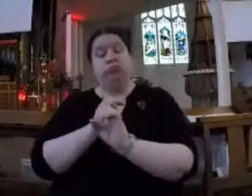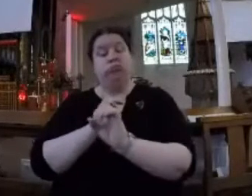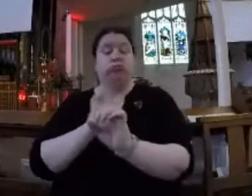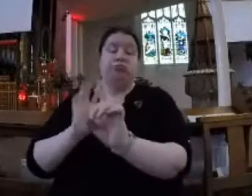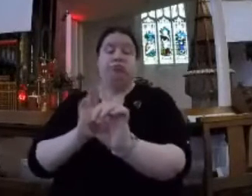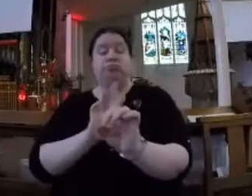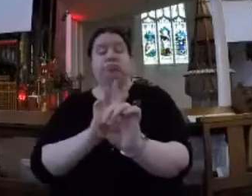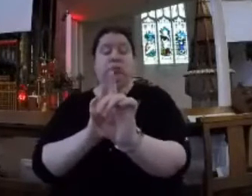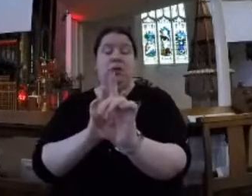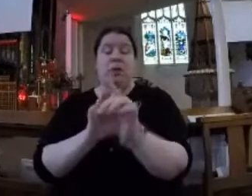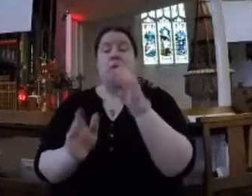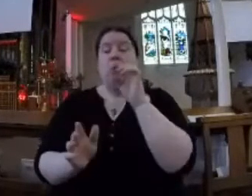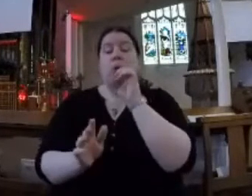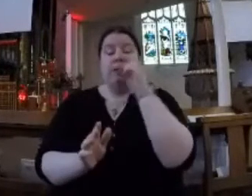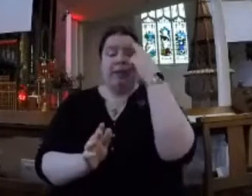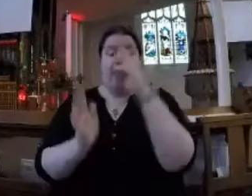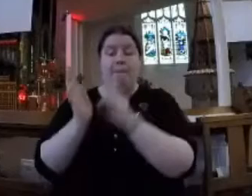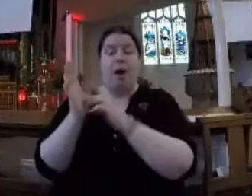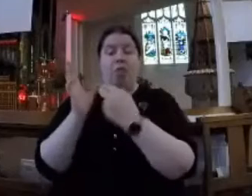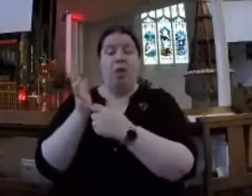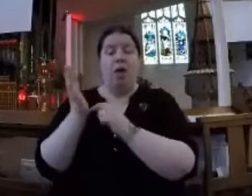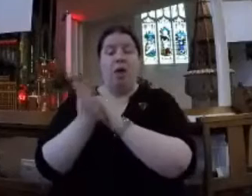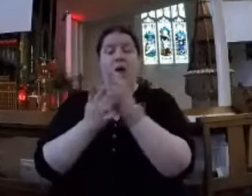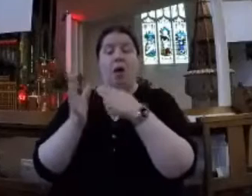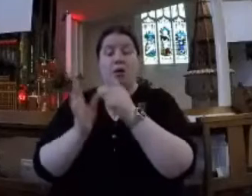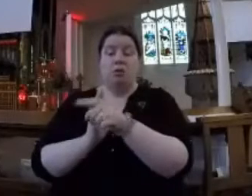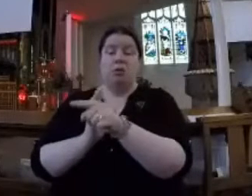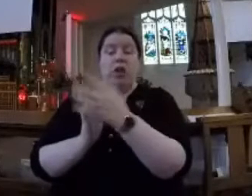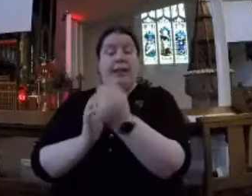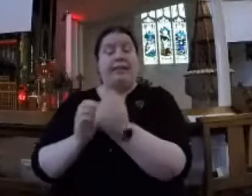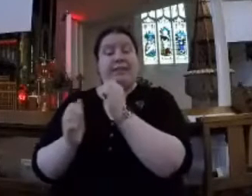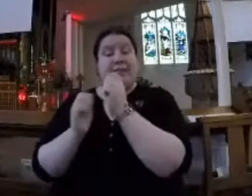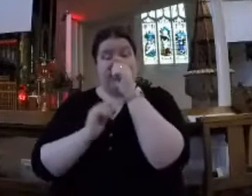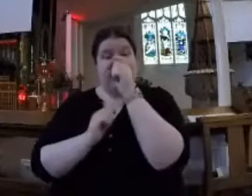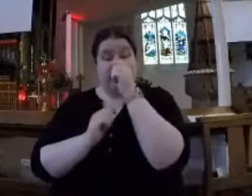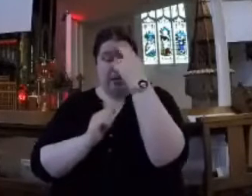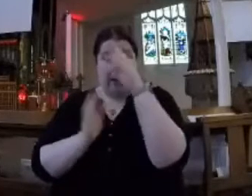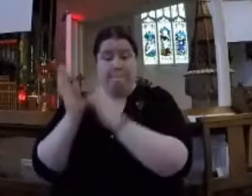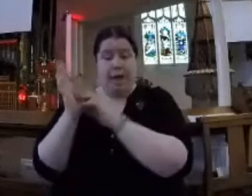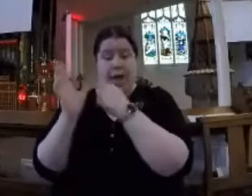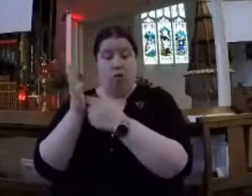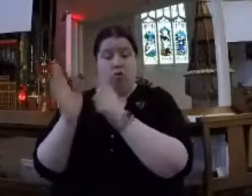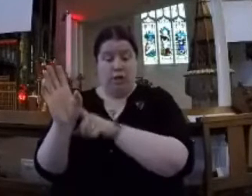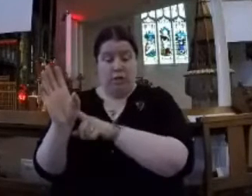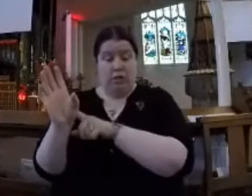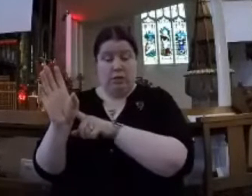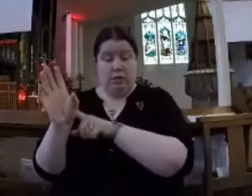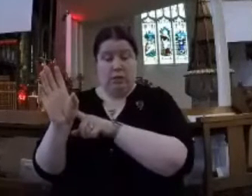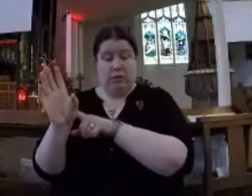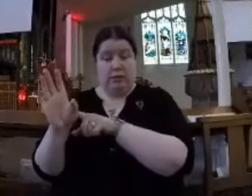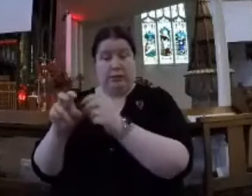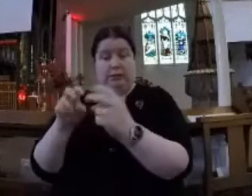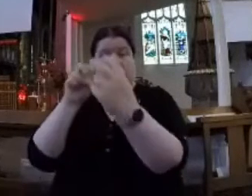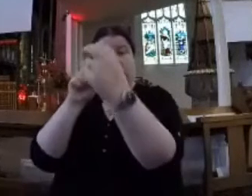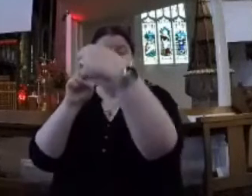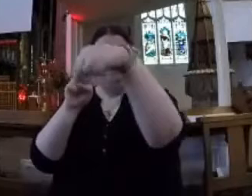where a woman named Martha opened her home to him. She had a sister called Mary who sat at the Lord's feet listening to